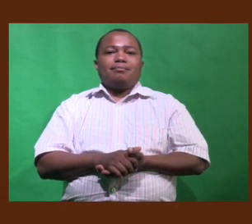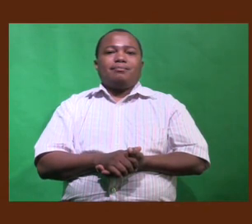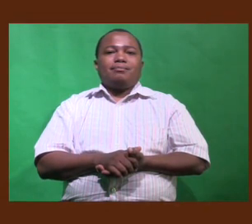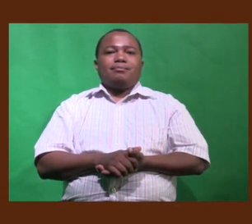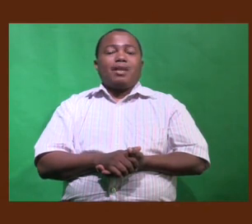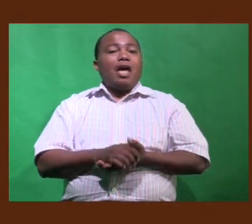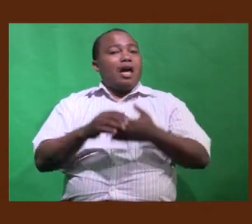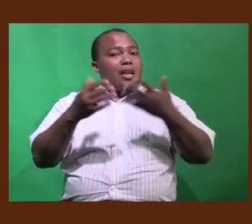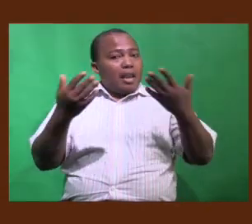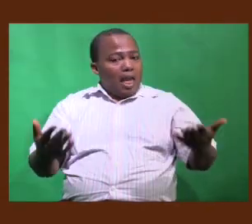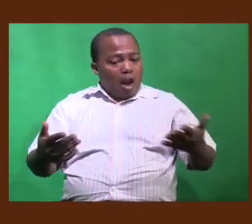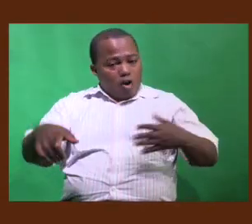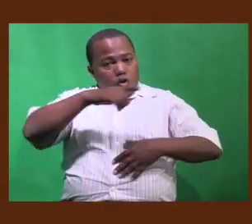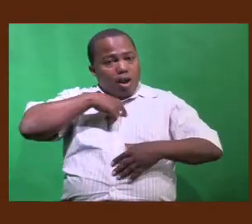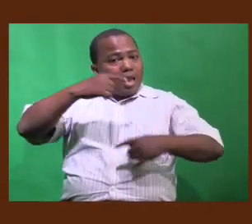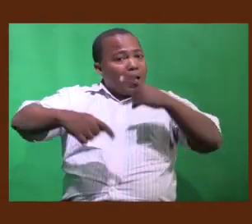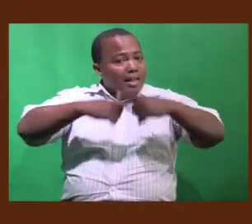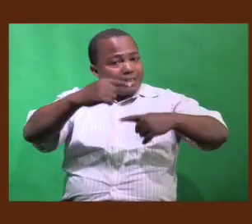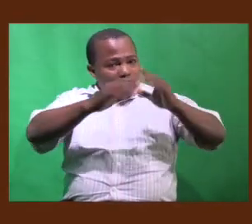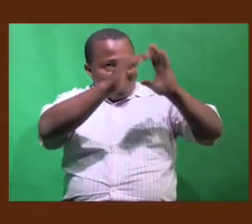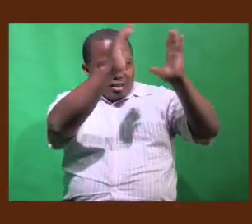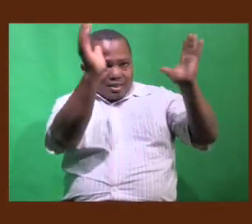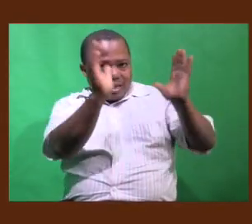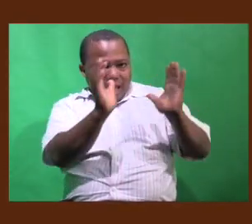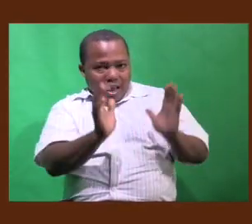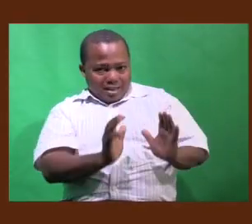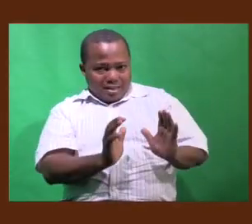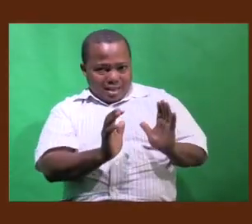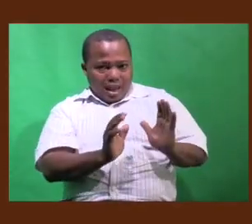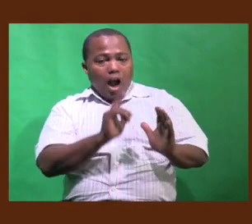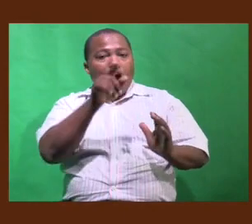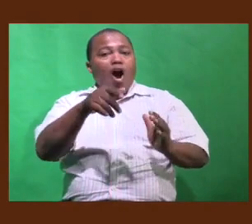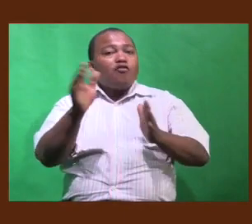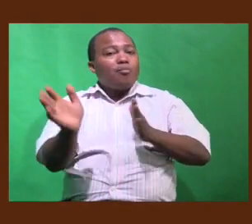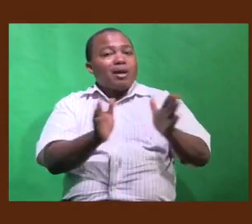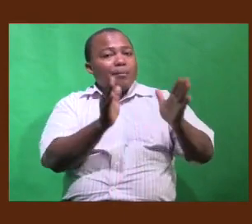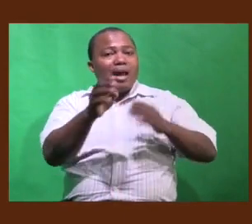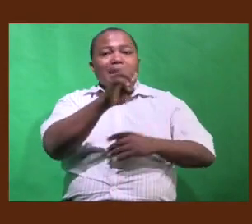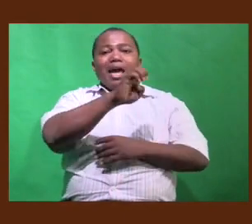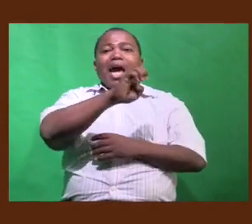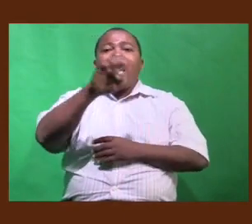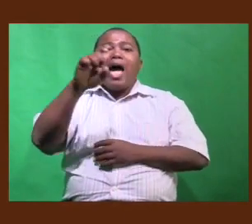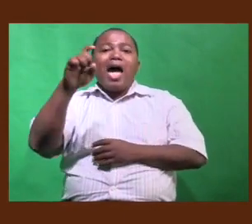Now we continue with the structure of accrued and prepaid expenses account.